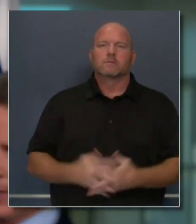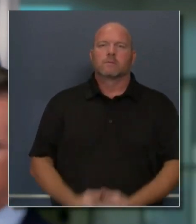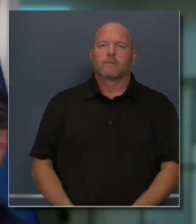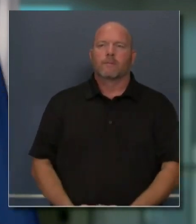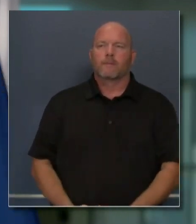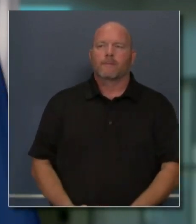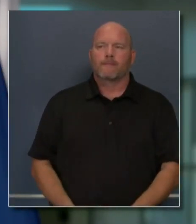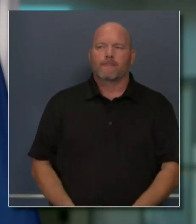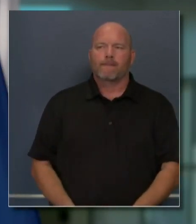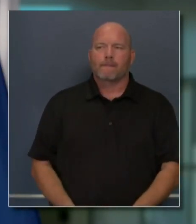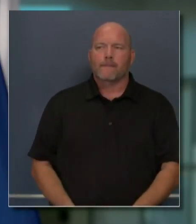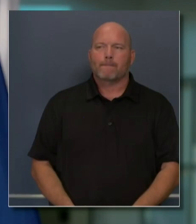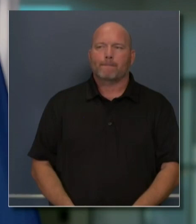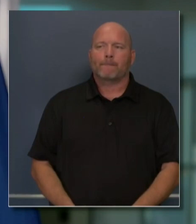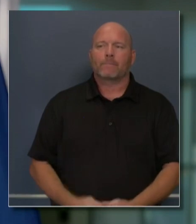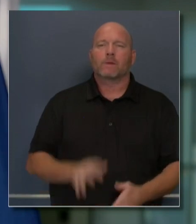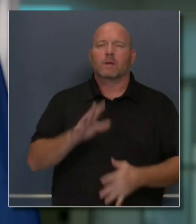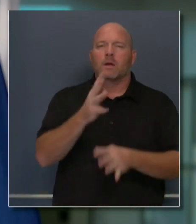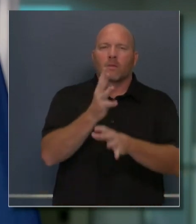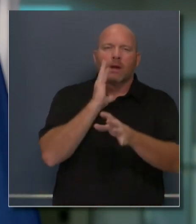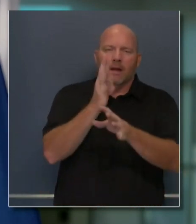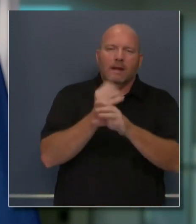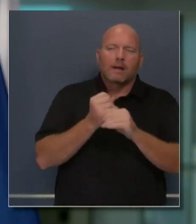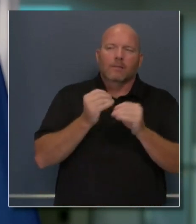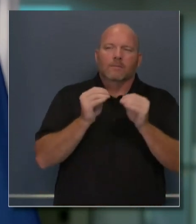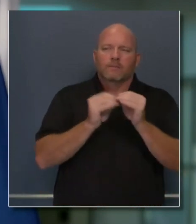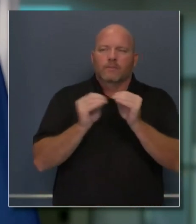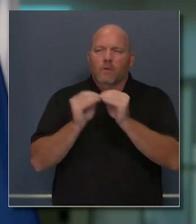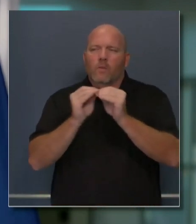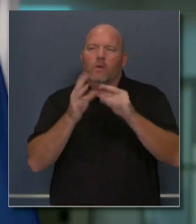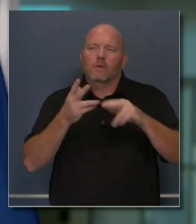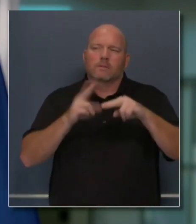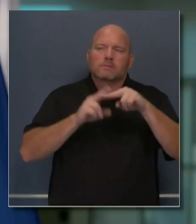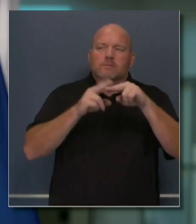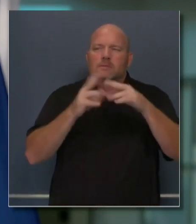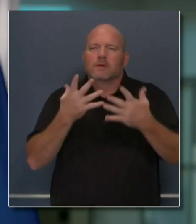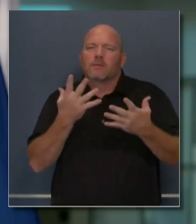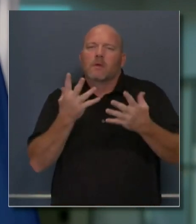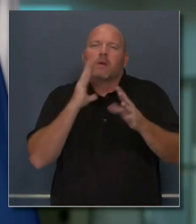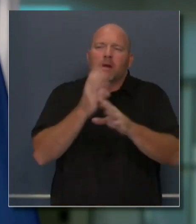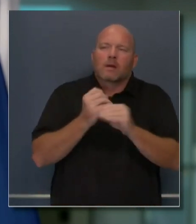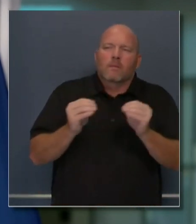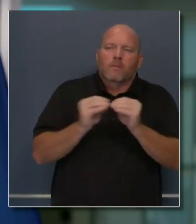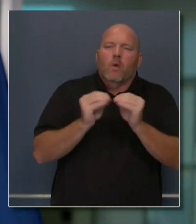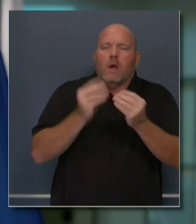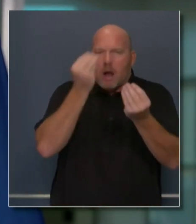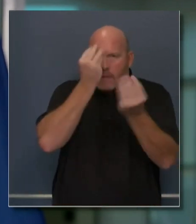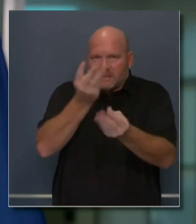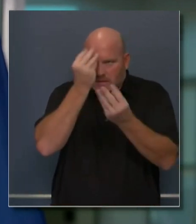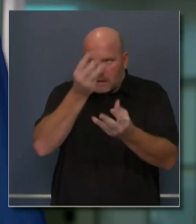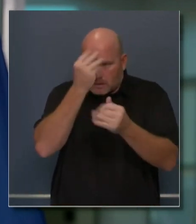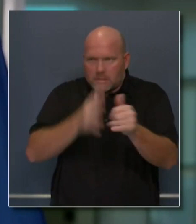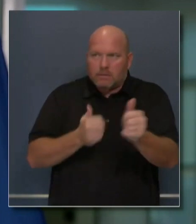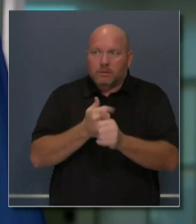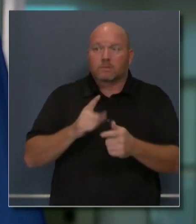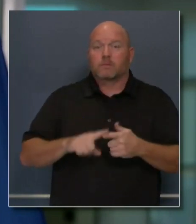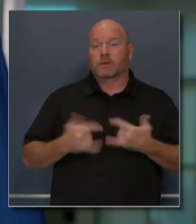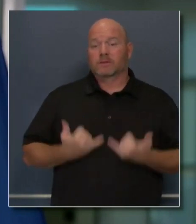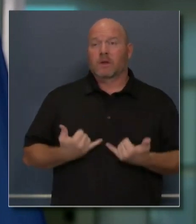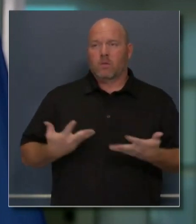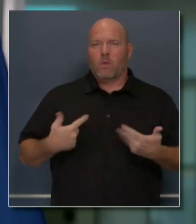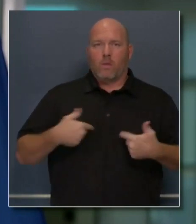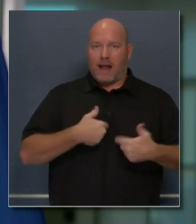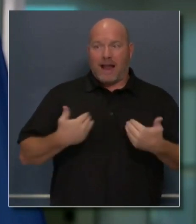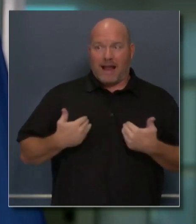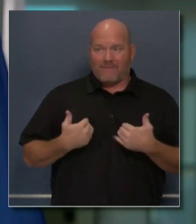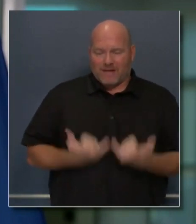So you'll be getting more and more, or should anticipate more and more updates to existing guidance as well as